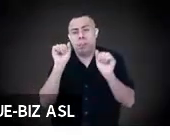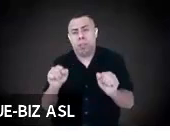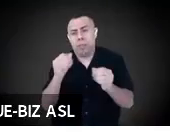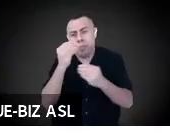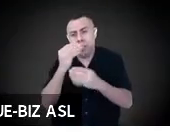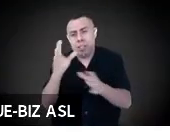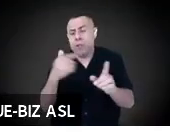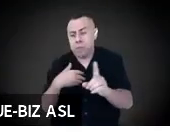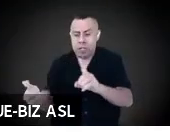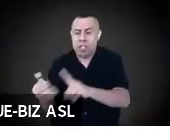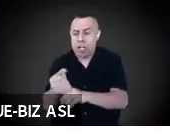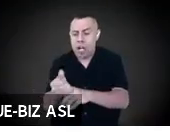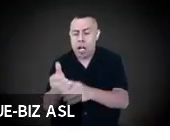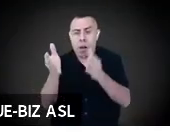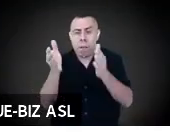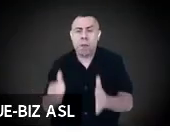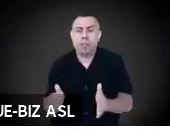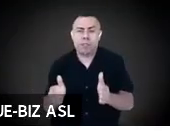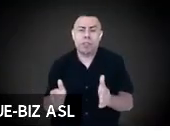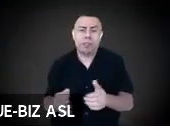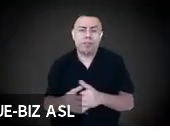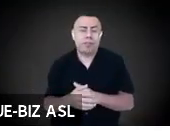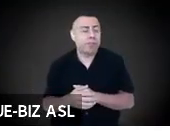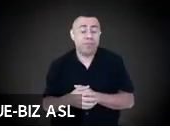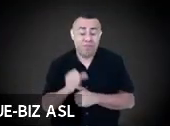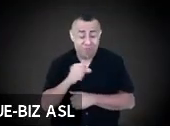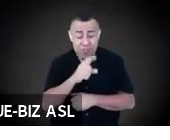way. And you know,